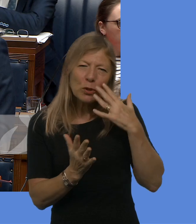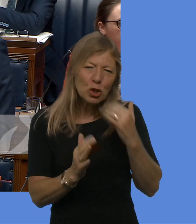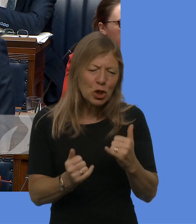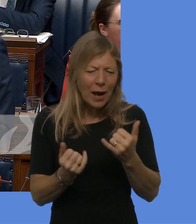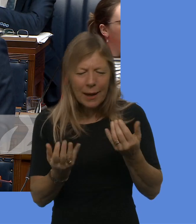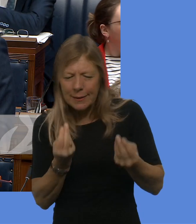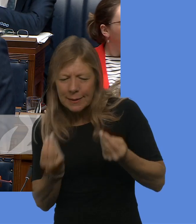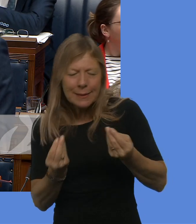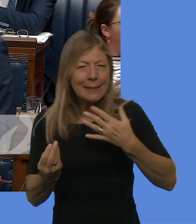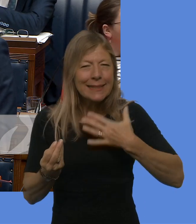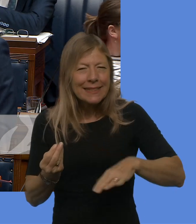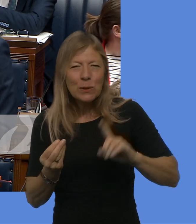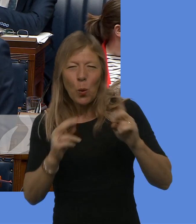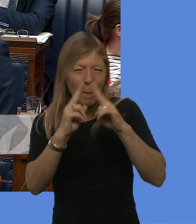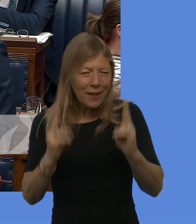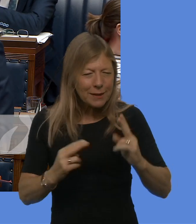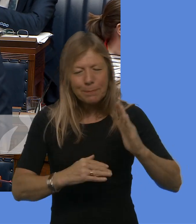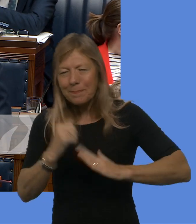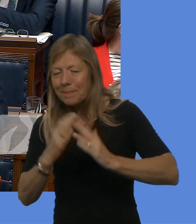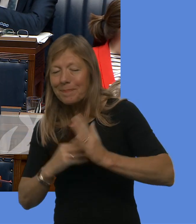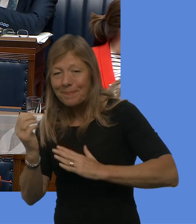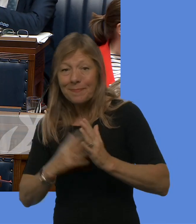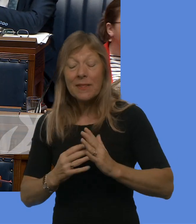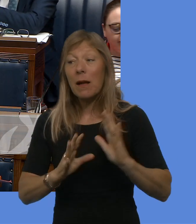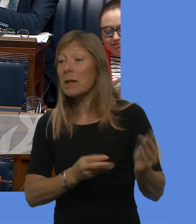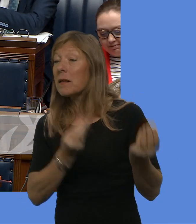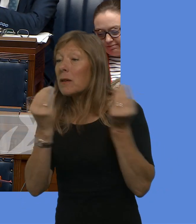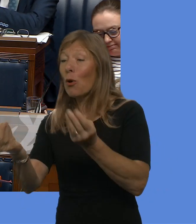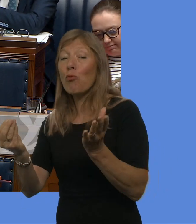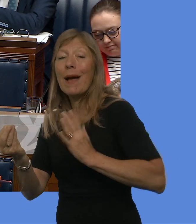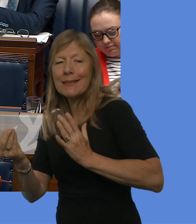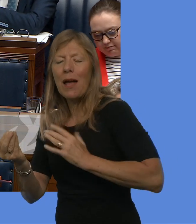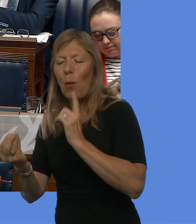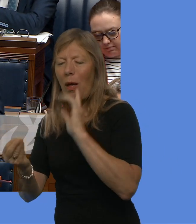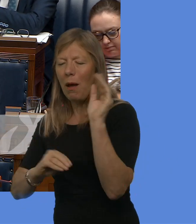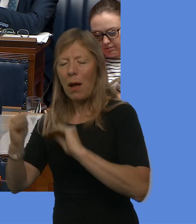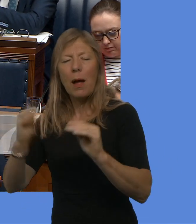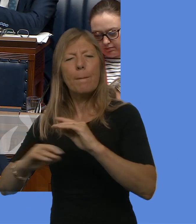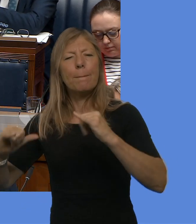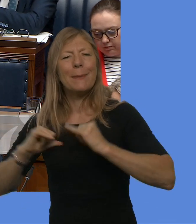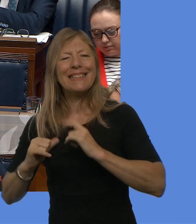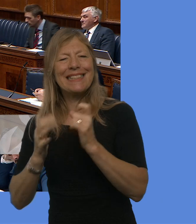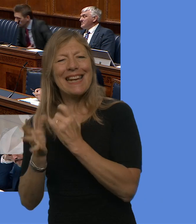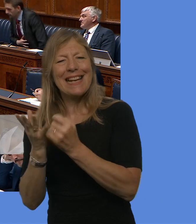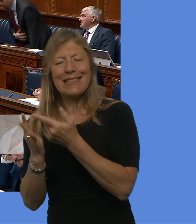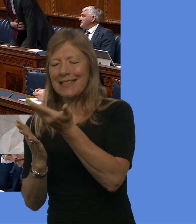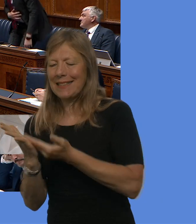by the Department, a business case will be completed which will identify the preferred option to be taken forward. Mr.